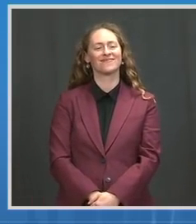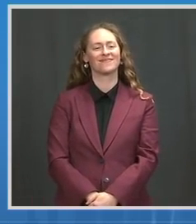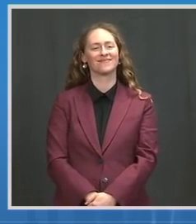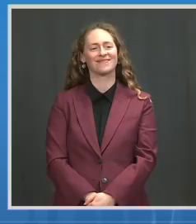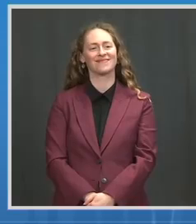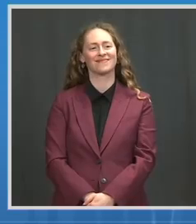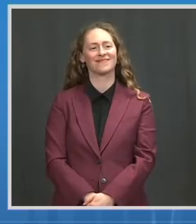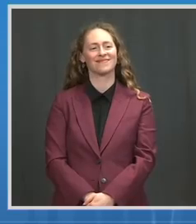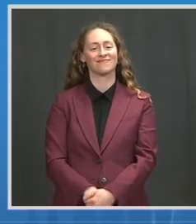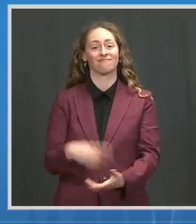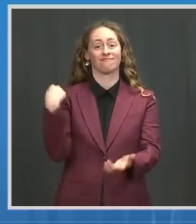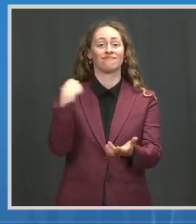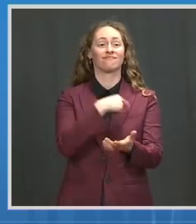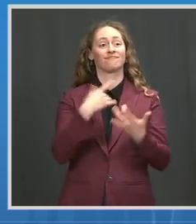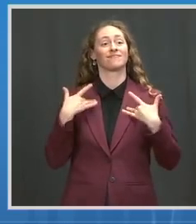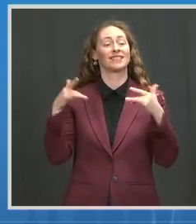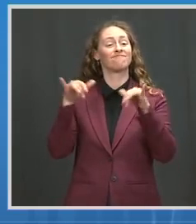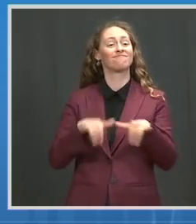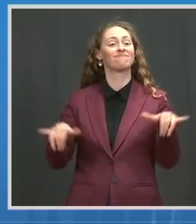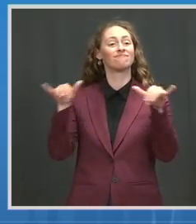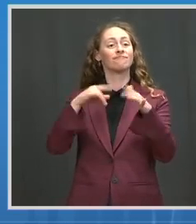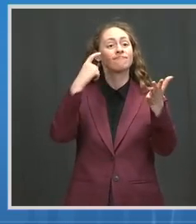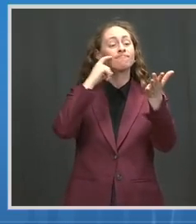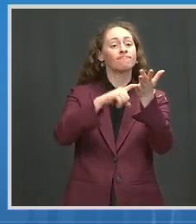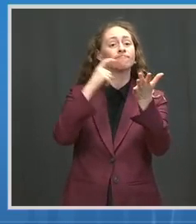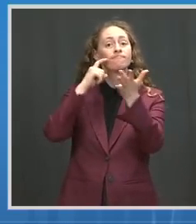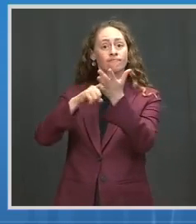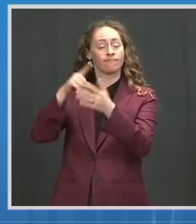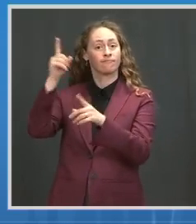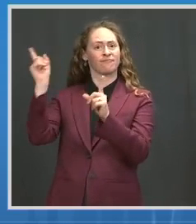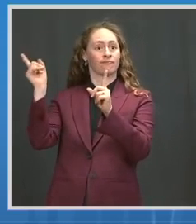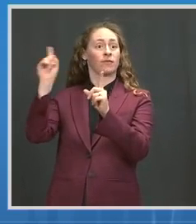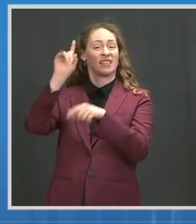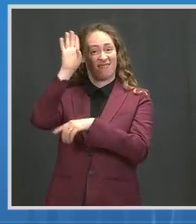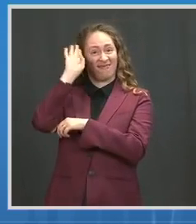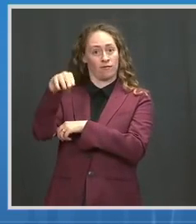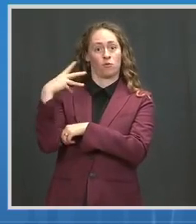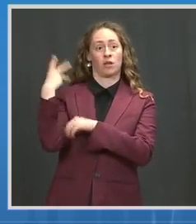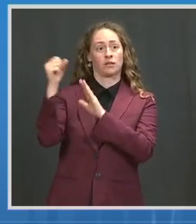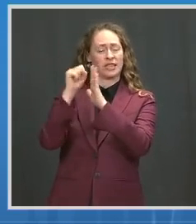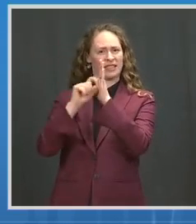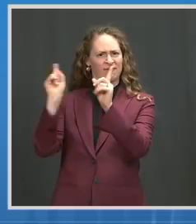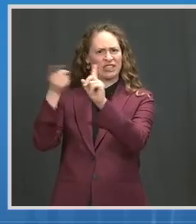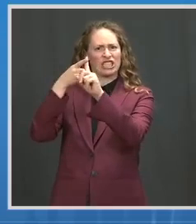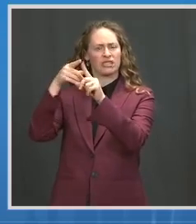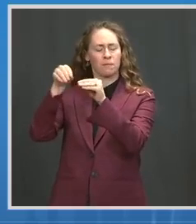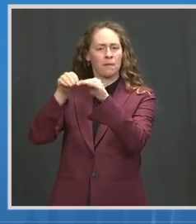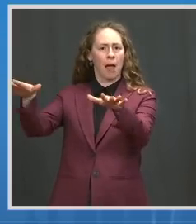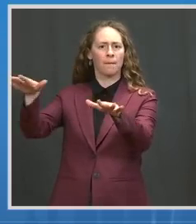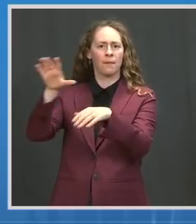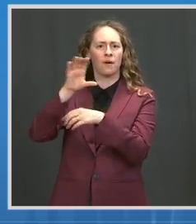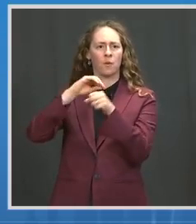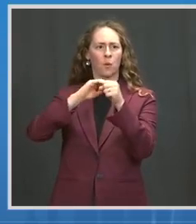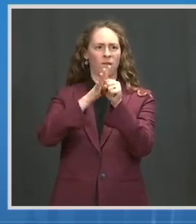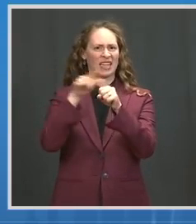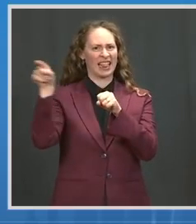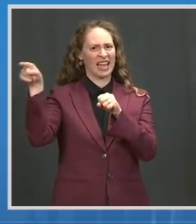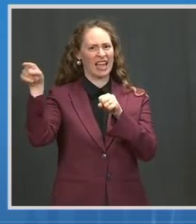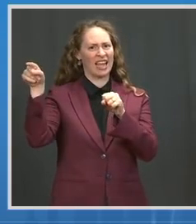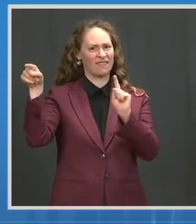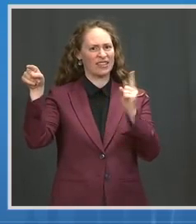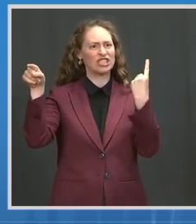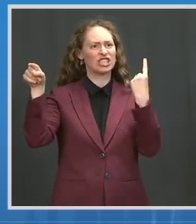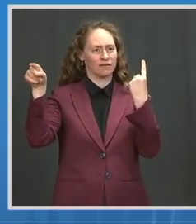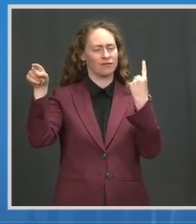year. And I conveyed our complete support for the steps he's taking with regard to how he is managing the public health